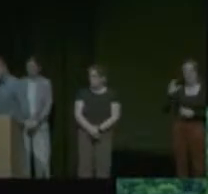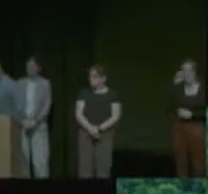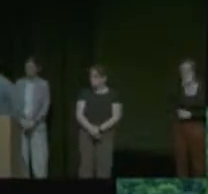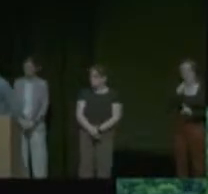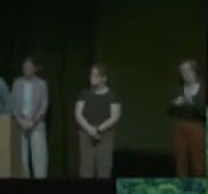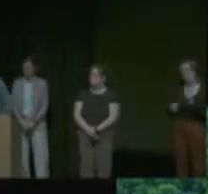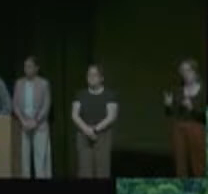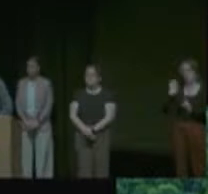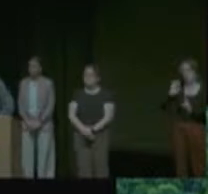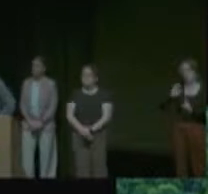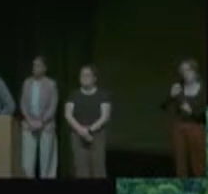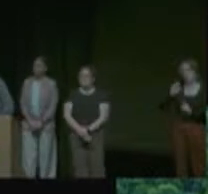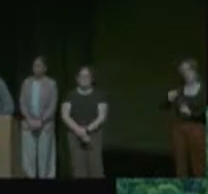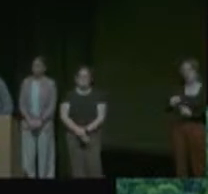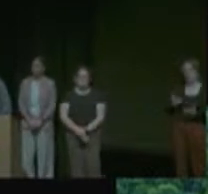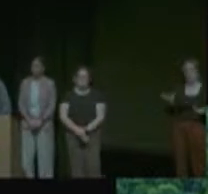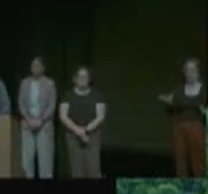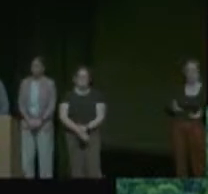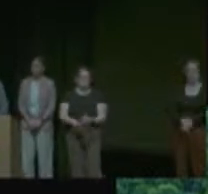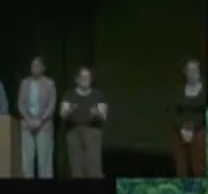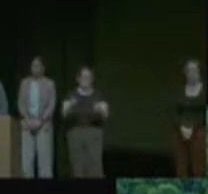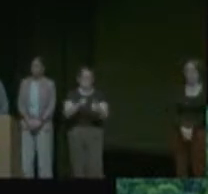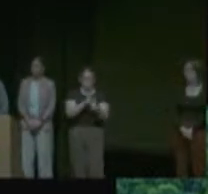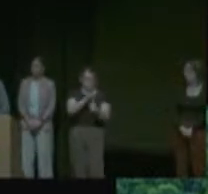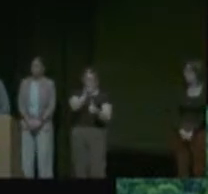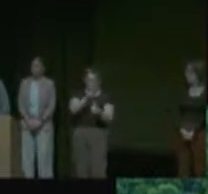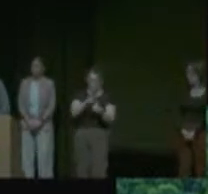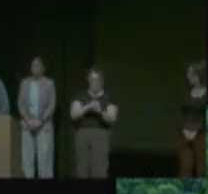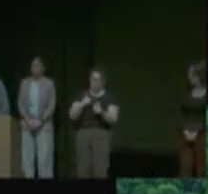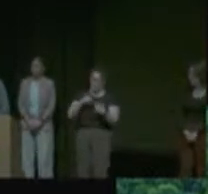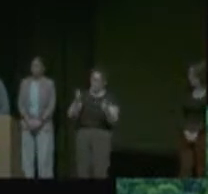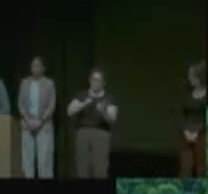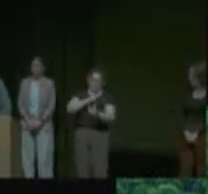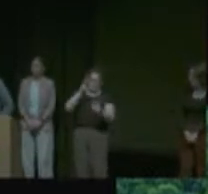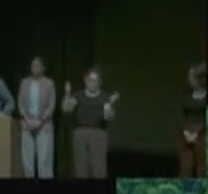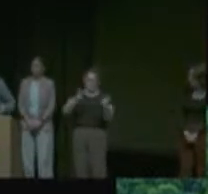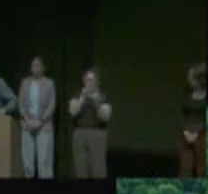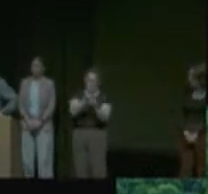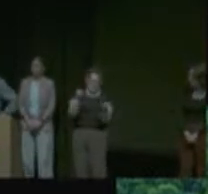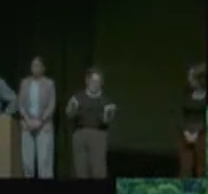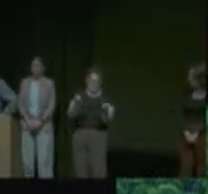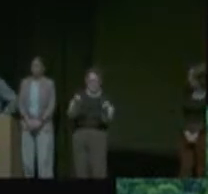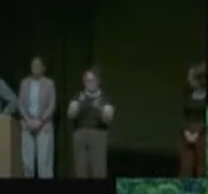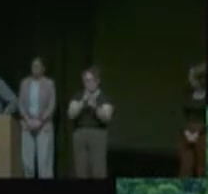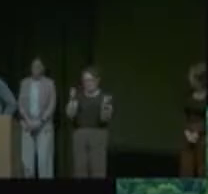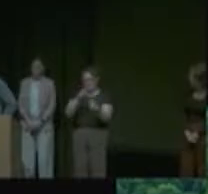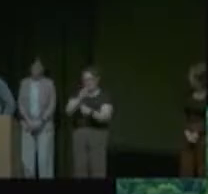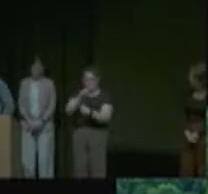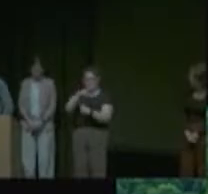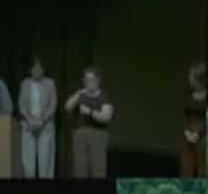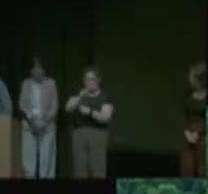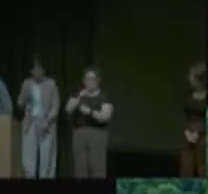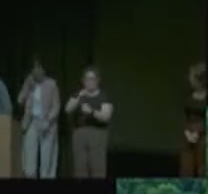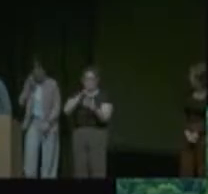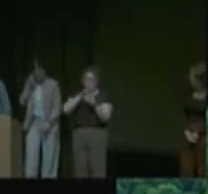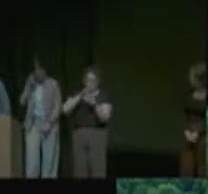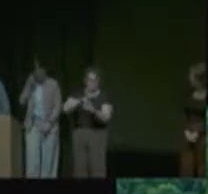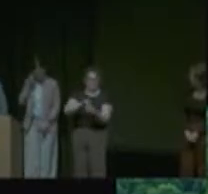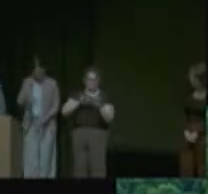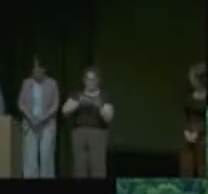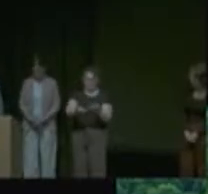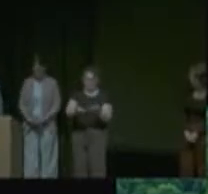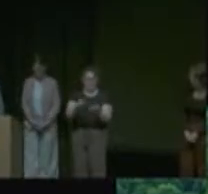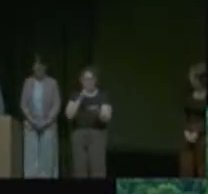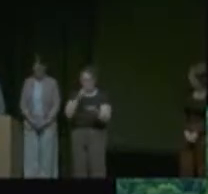Yeah, so first question, we got big equipment with big spuds that'll hold the equipment in place, so we're not too concerned with